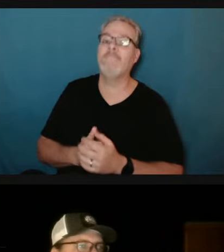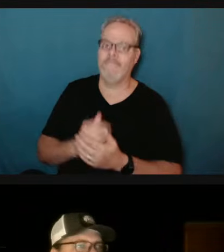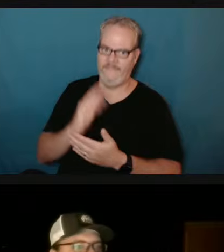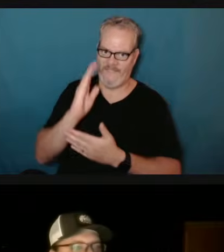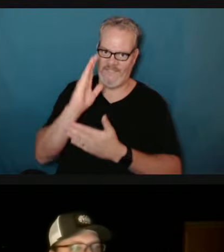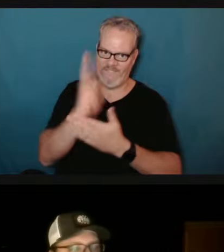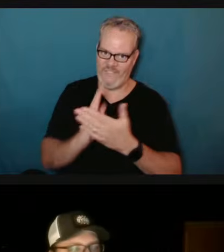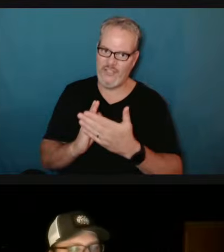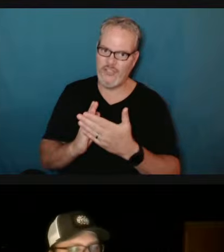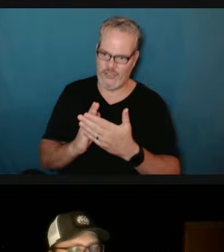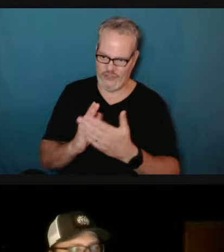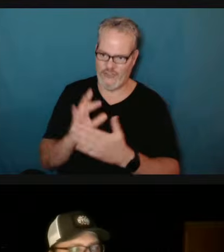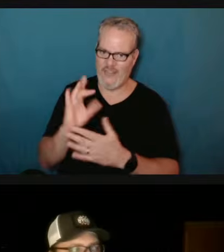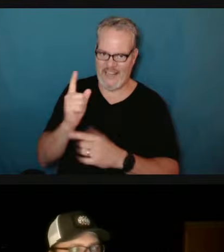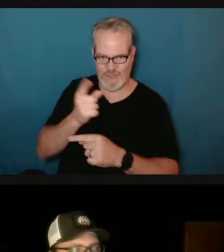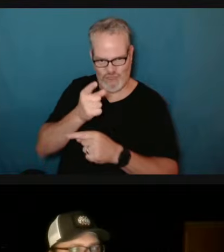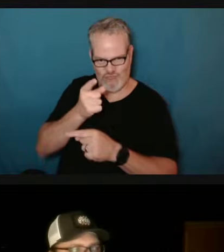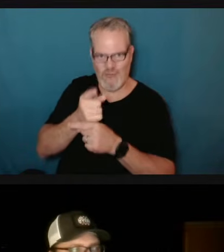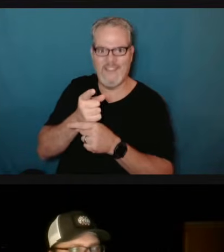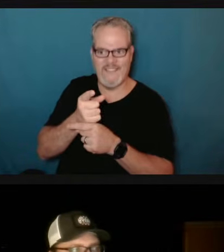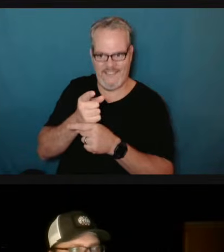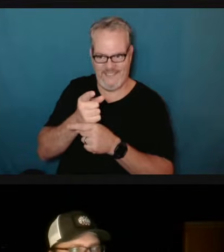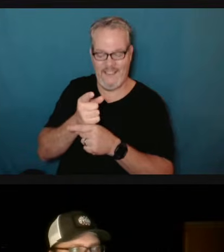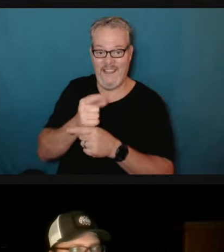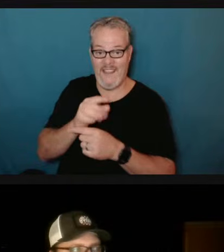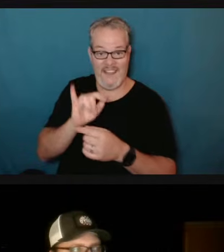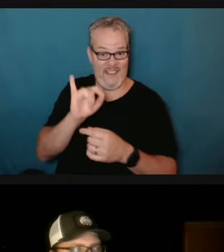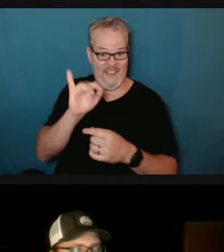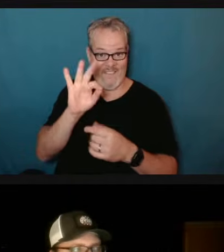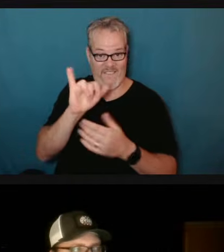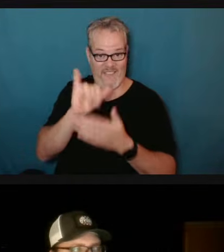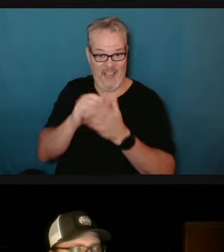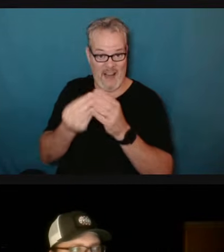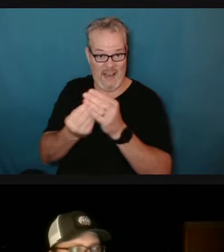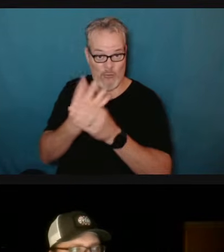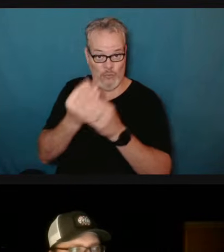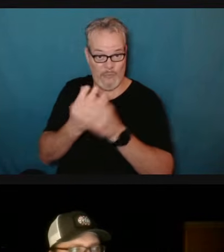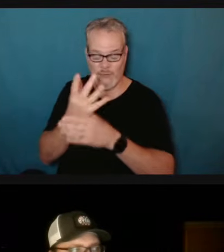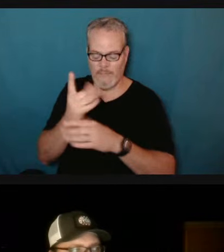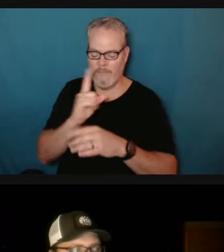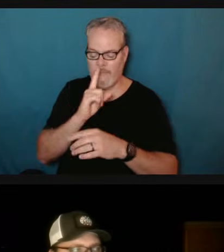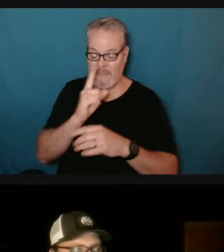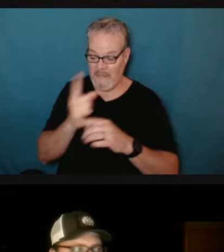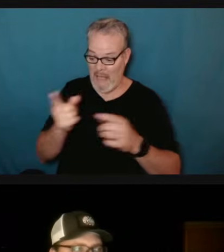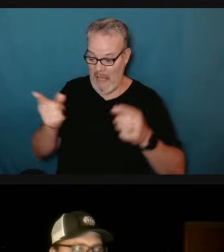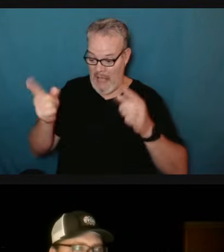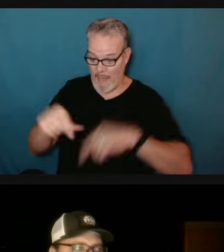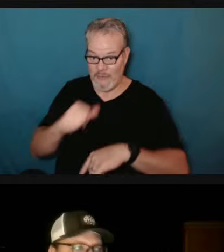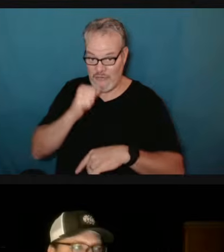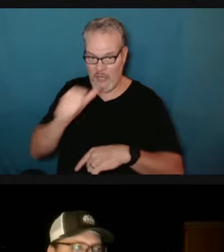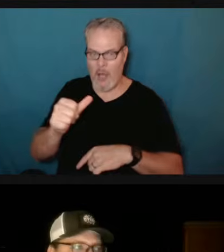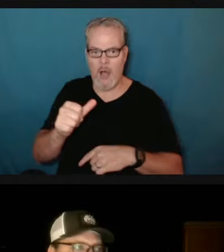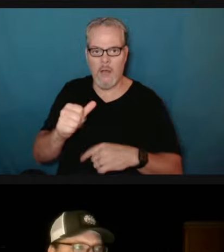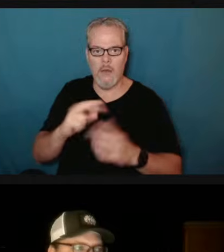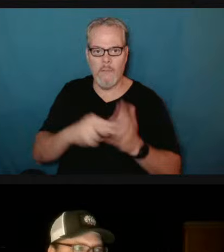Fishery, there you go. So if that eruption did not happen, this earthquake would have been the event of the year that